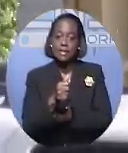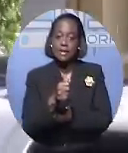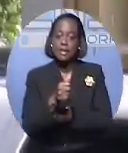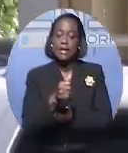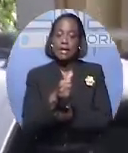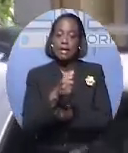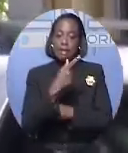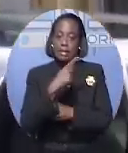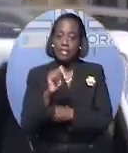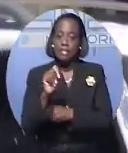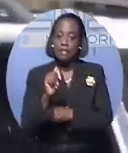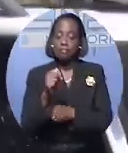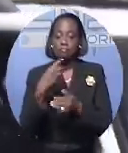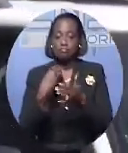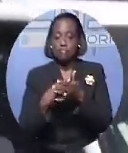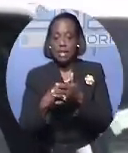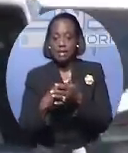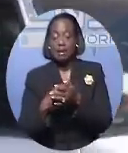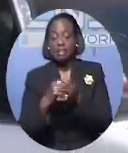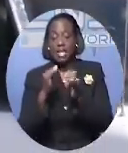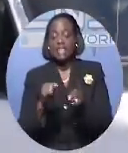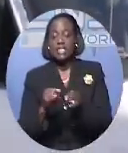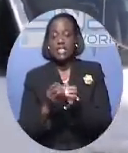assets in that incident.